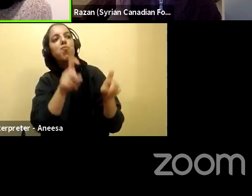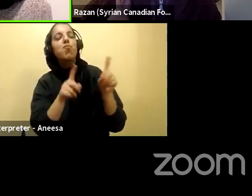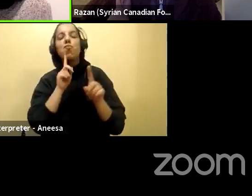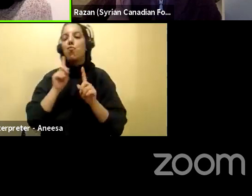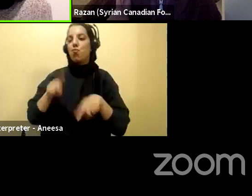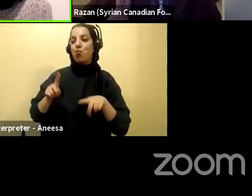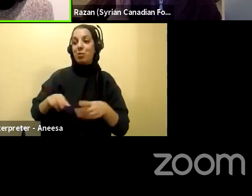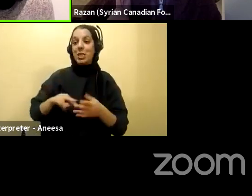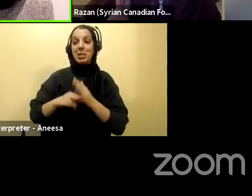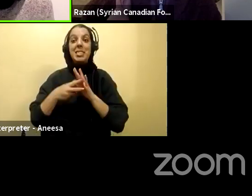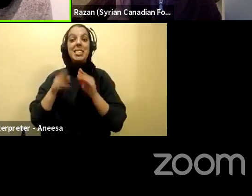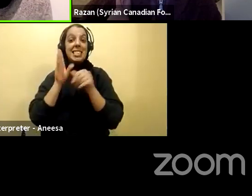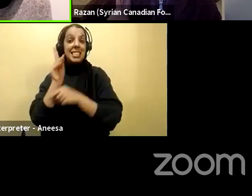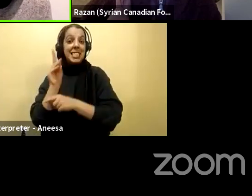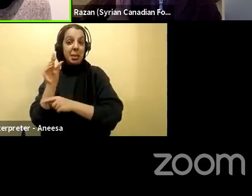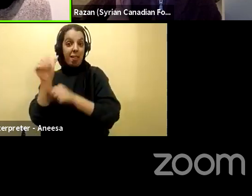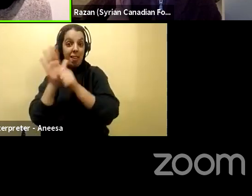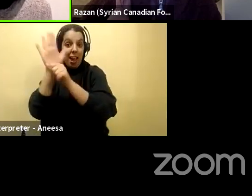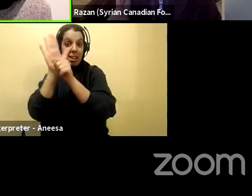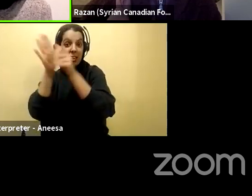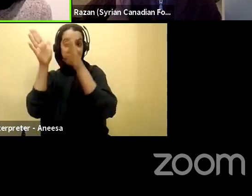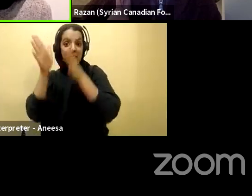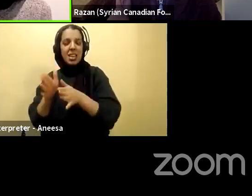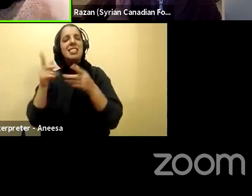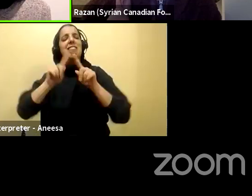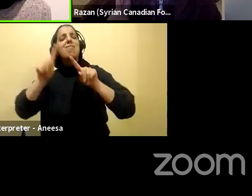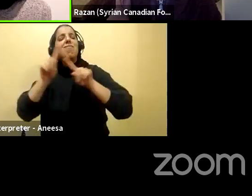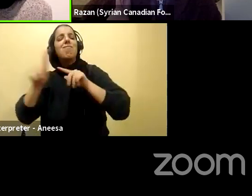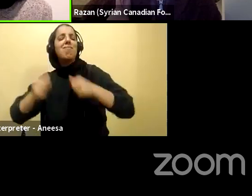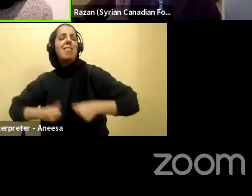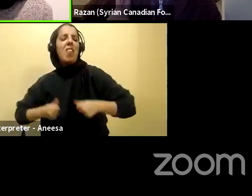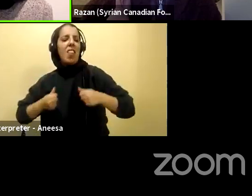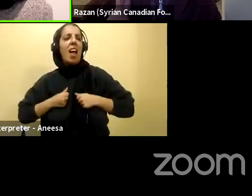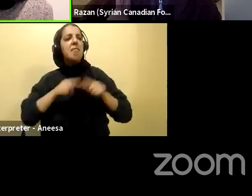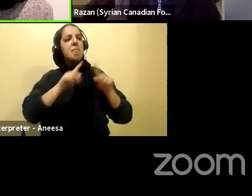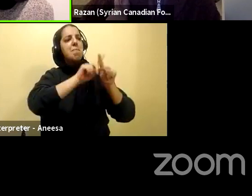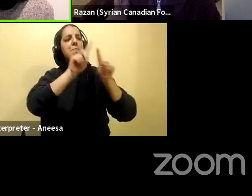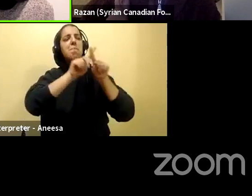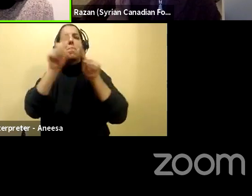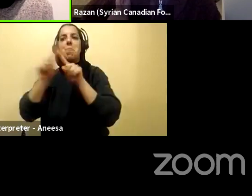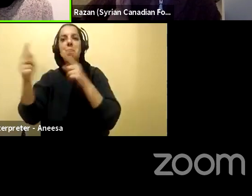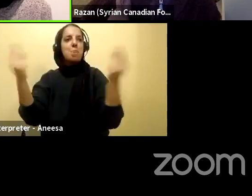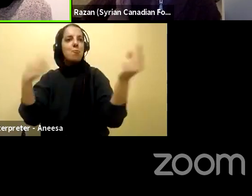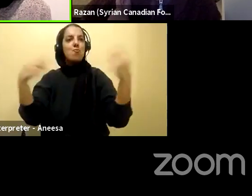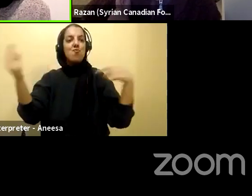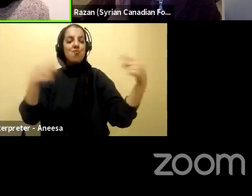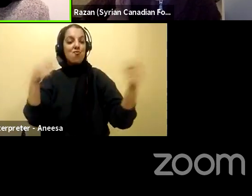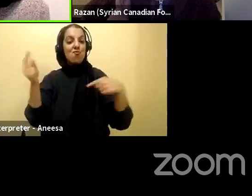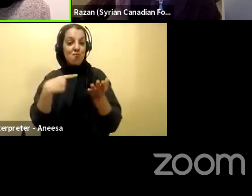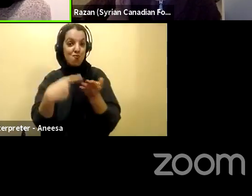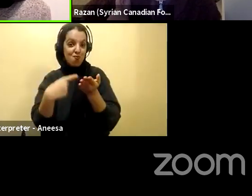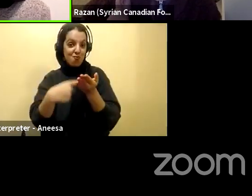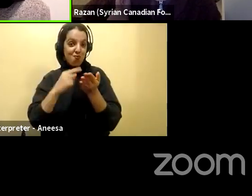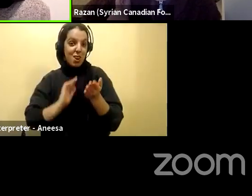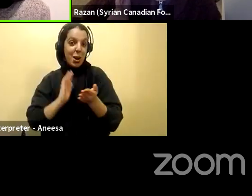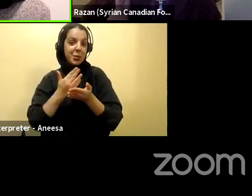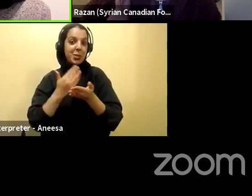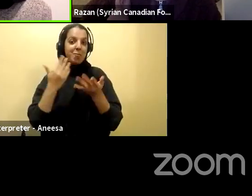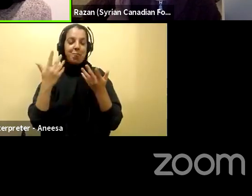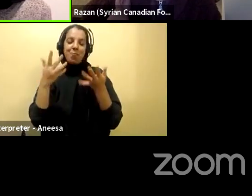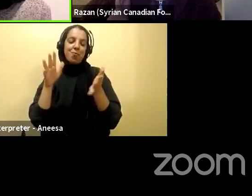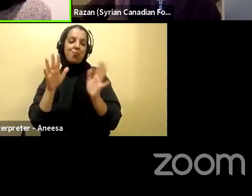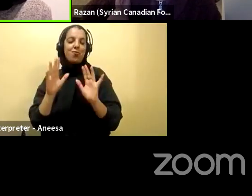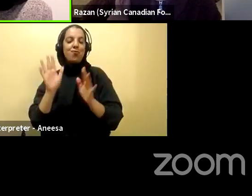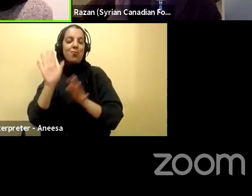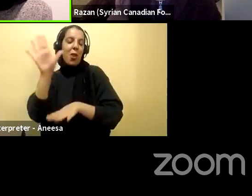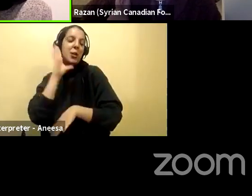all walks of life to share their unique intersections and making disability central to these conversations. So before we begin, I would like to open up the